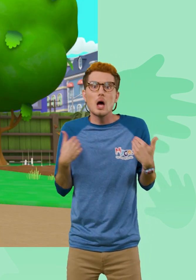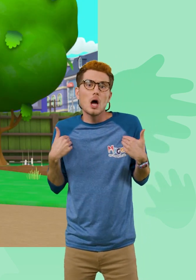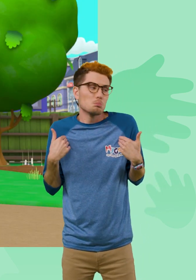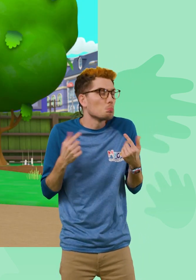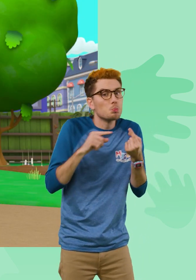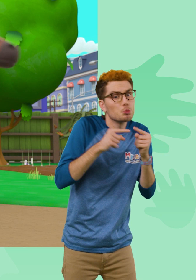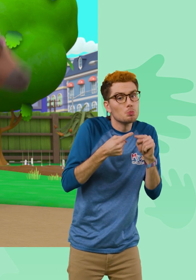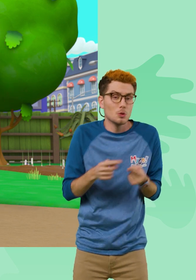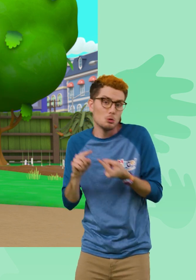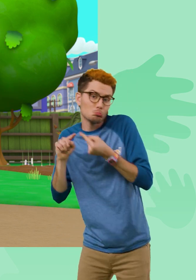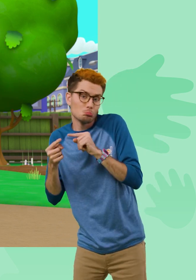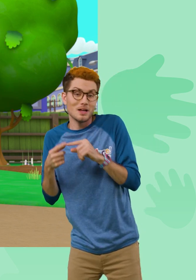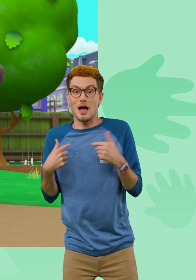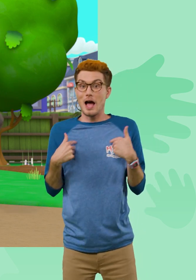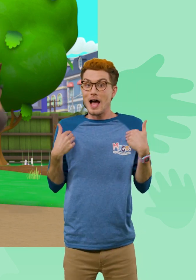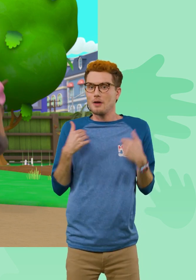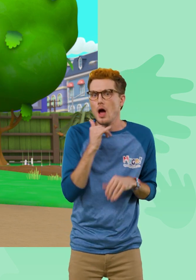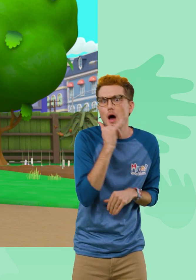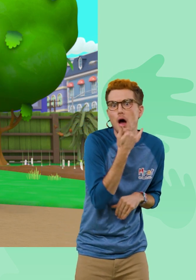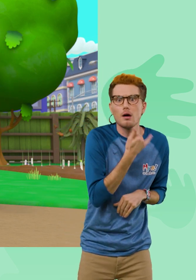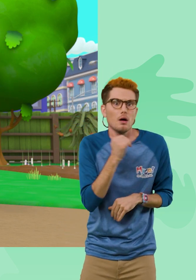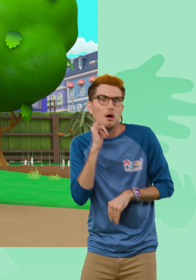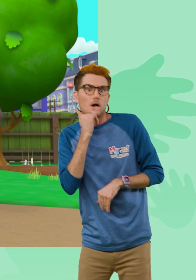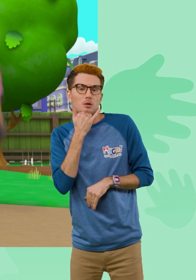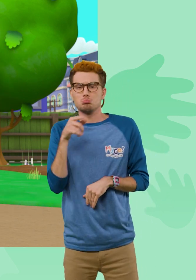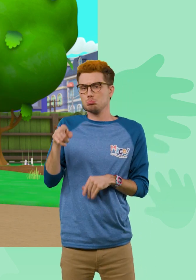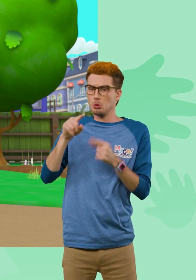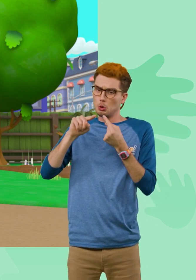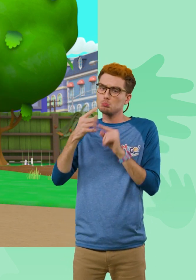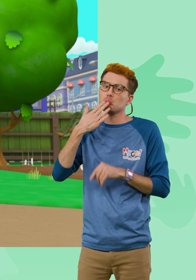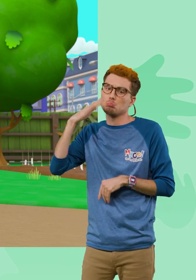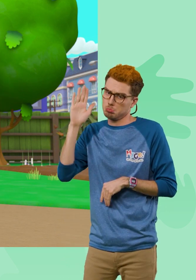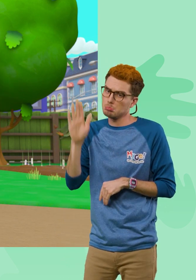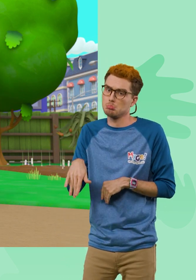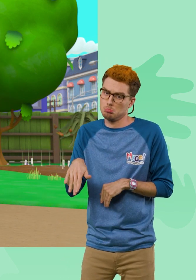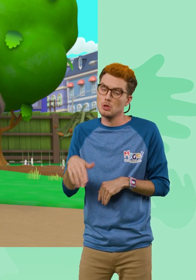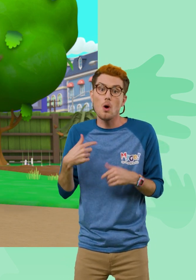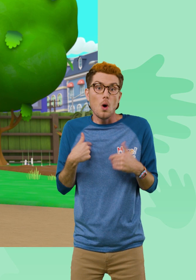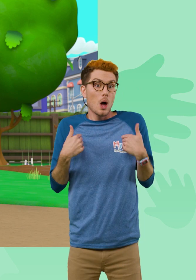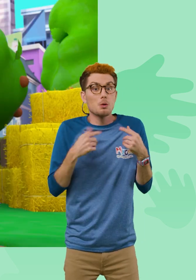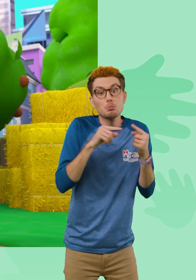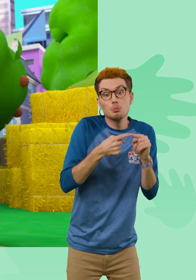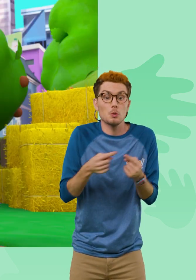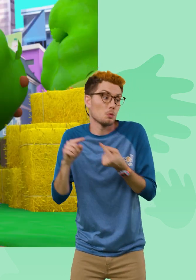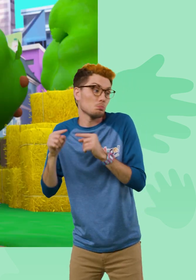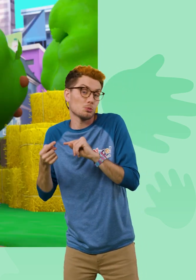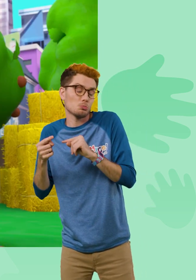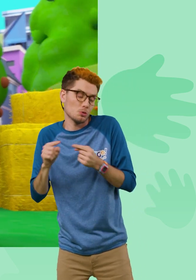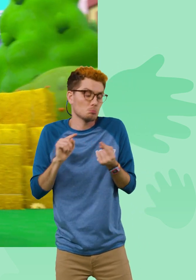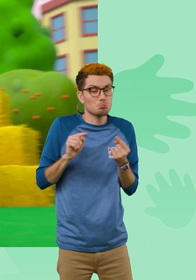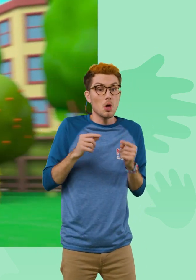I got a boo-boo, I got a boo-boo, and it hurts real bad. I got